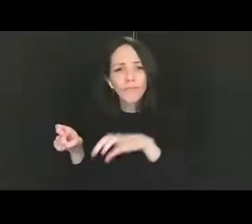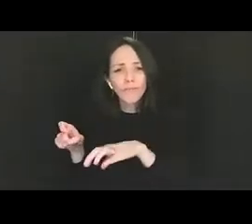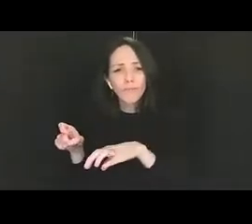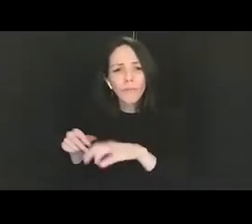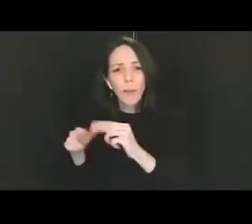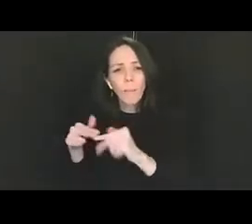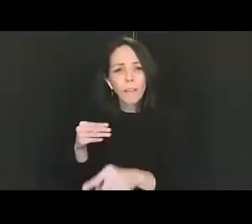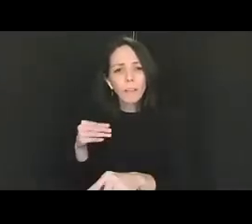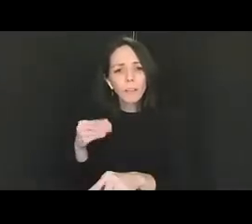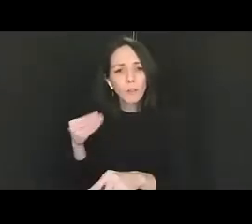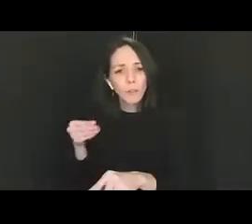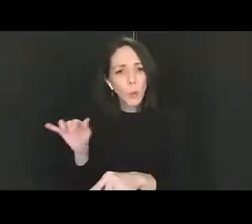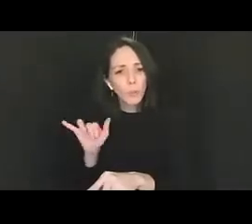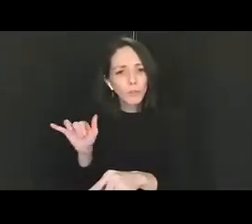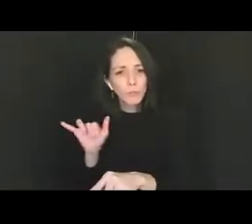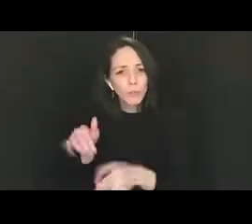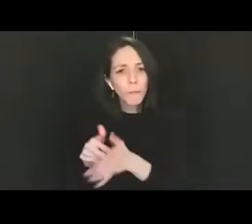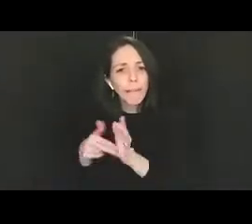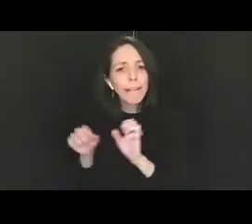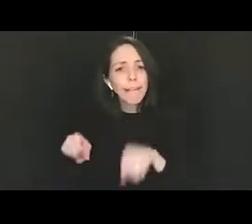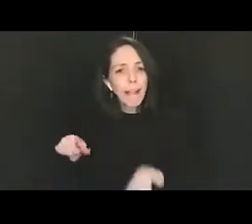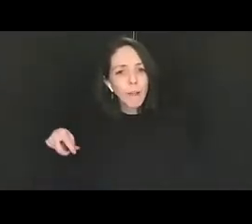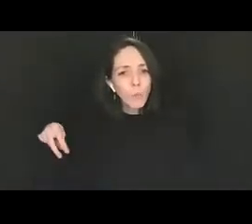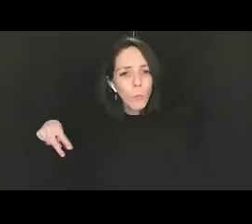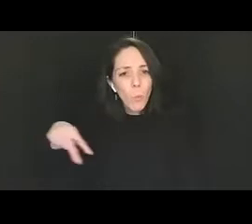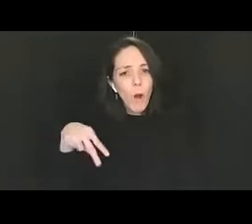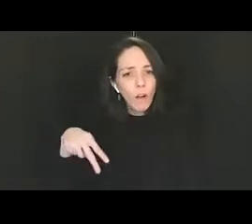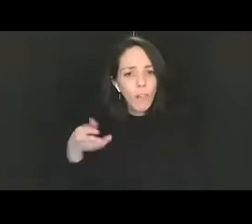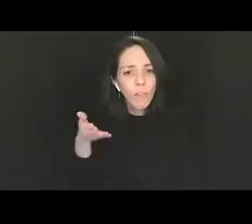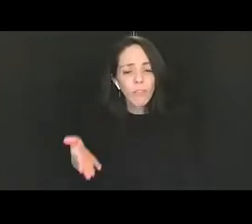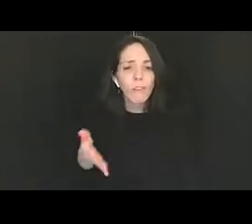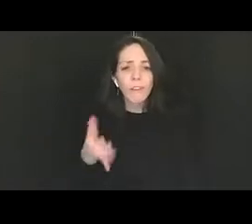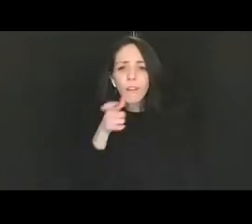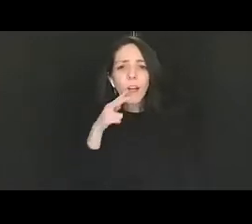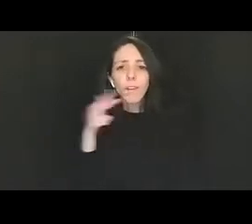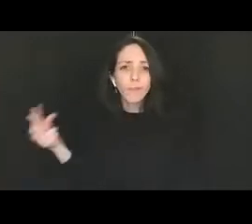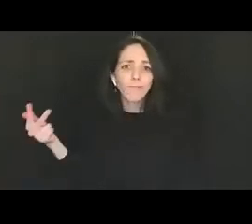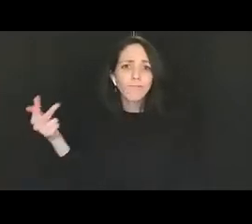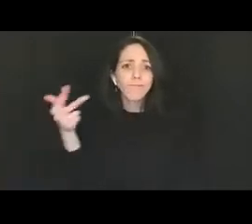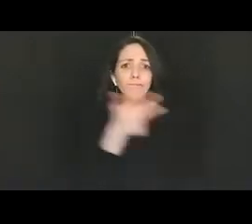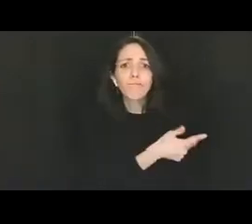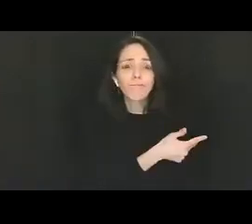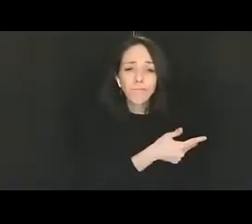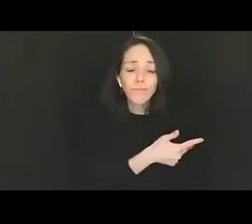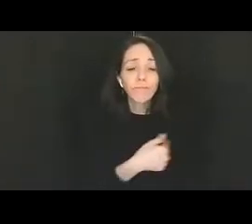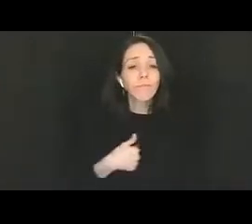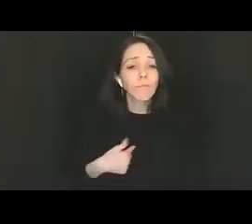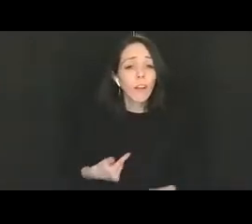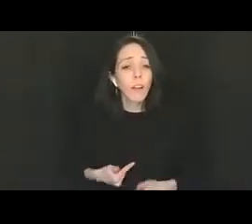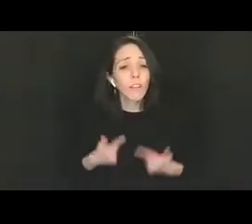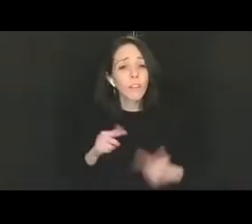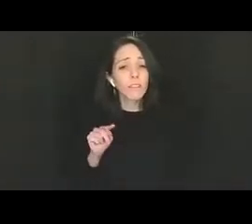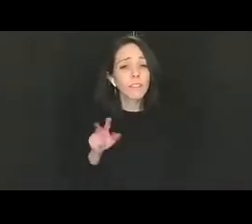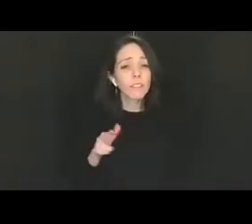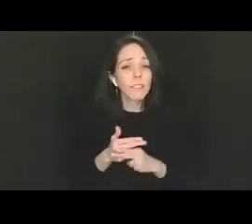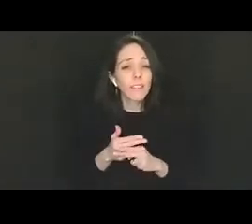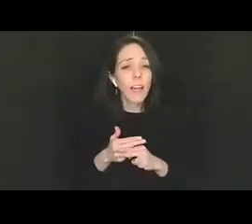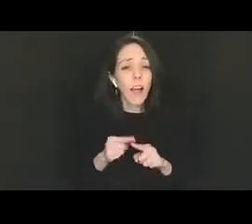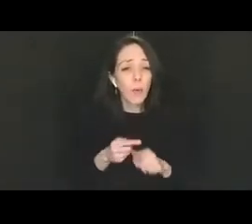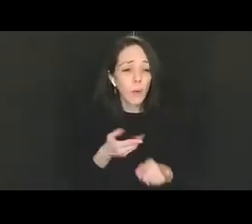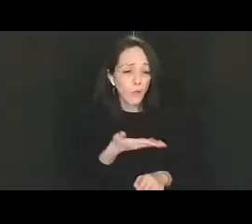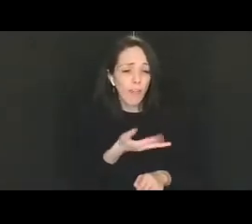things, you know, people can walk to it. I'm not far off of TV Highway, and it's 15 minutes to the